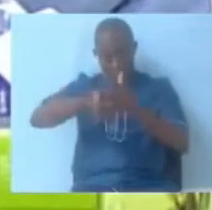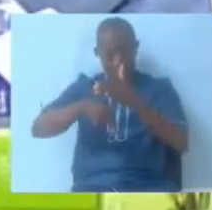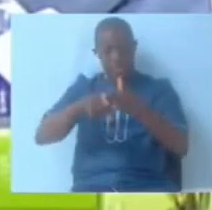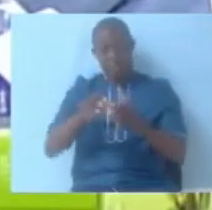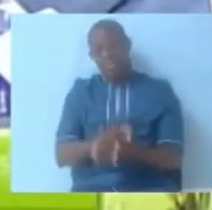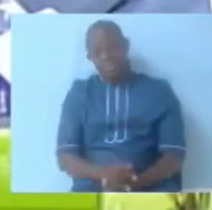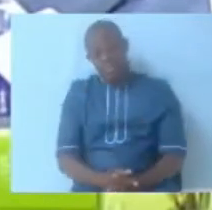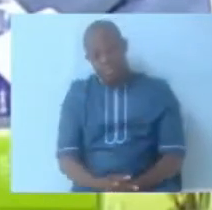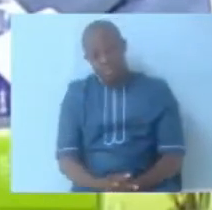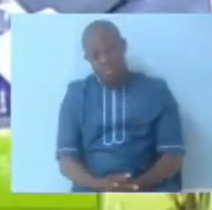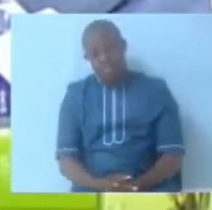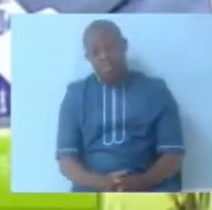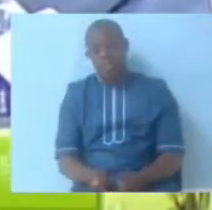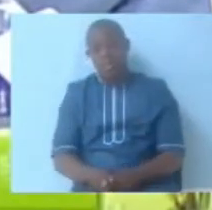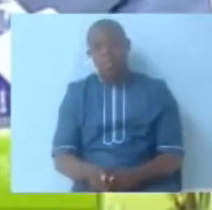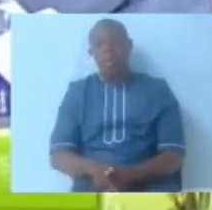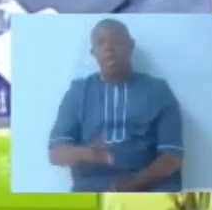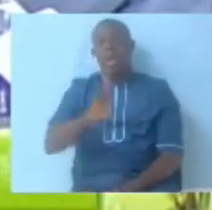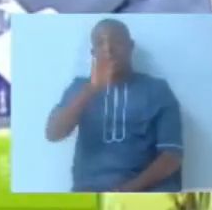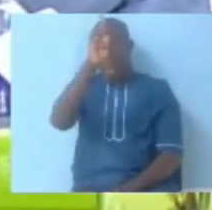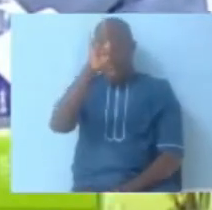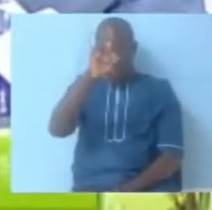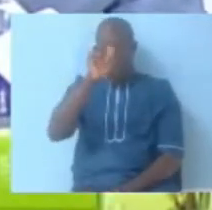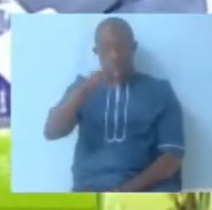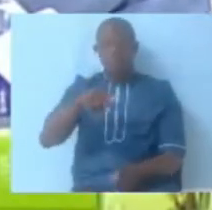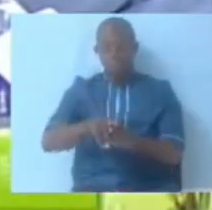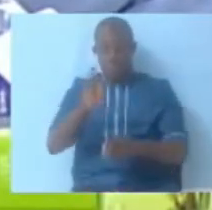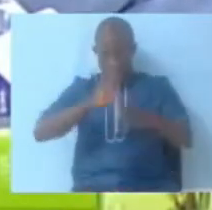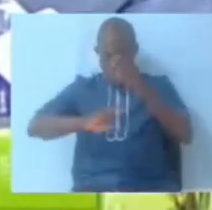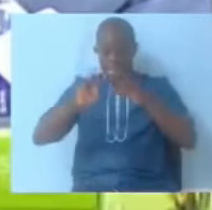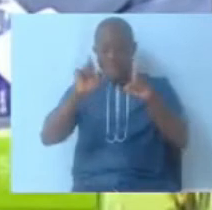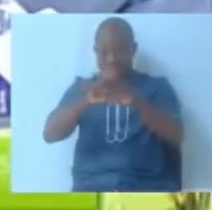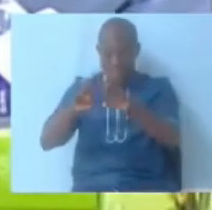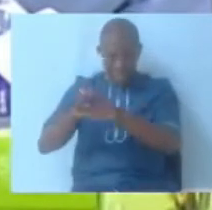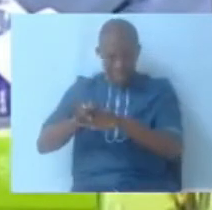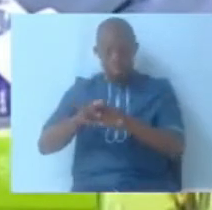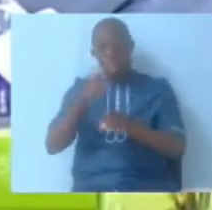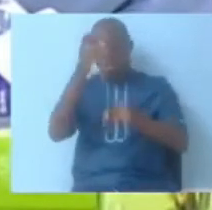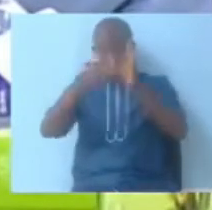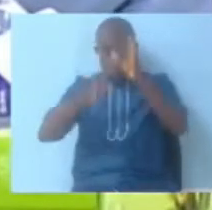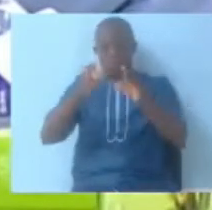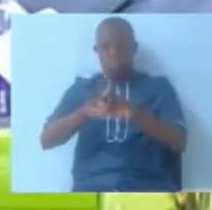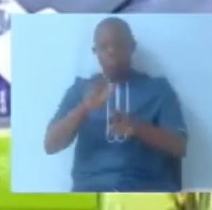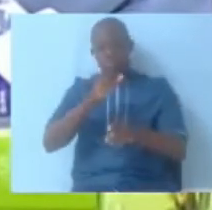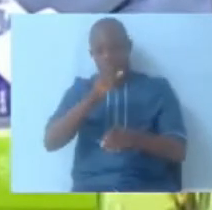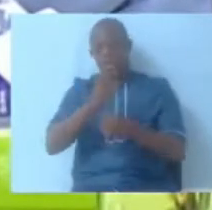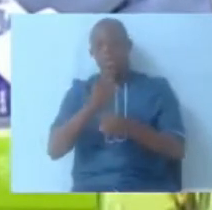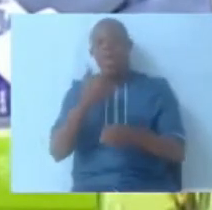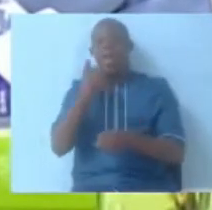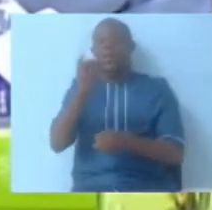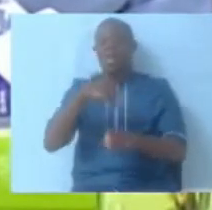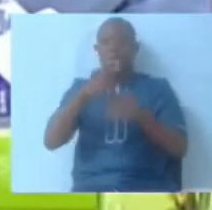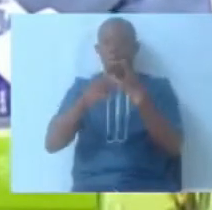jang, God the Almighty is going to preside over the same case to account for your